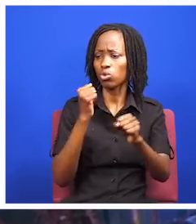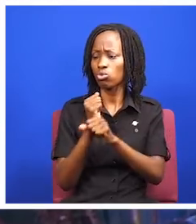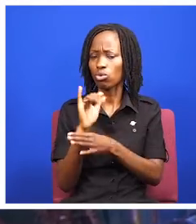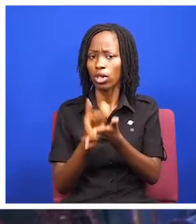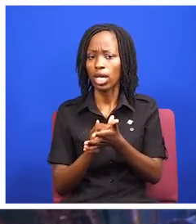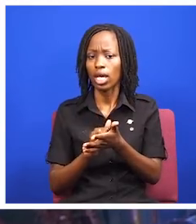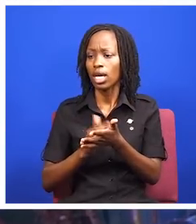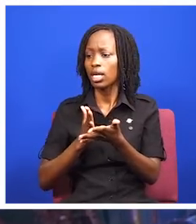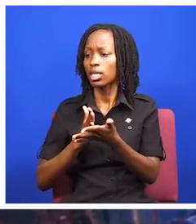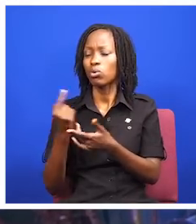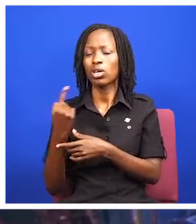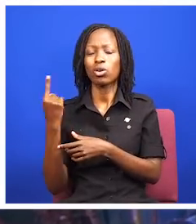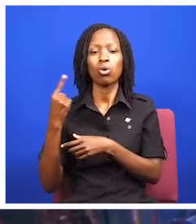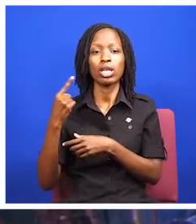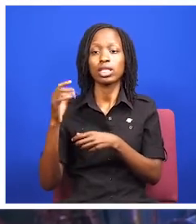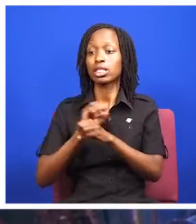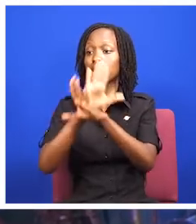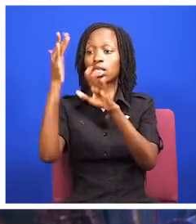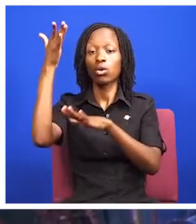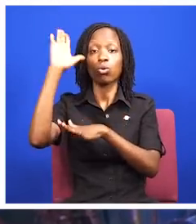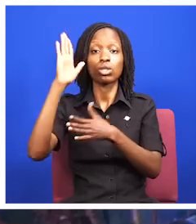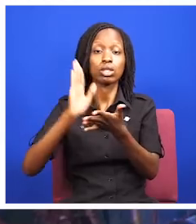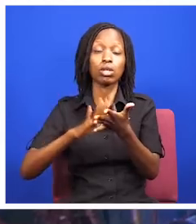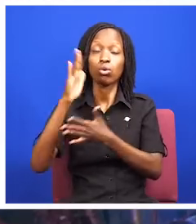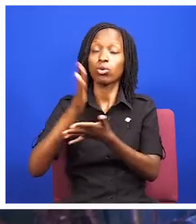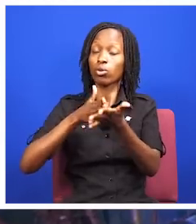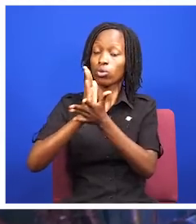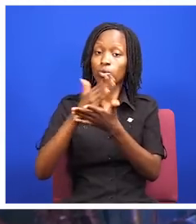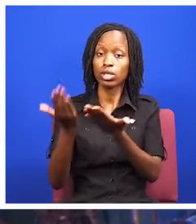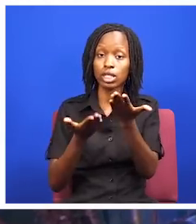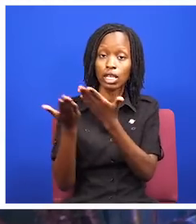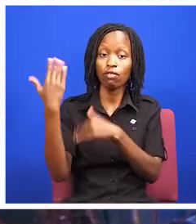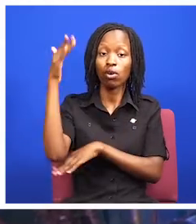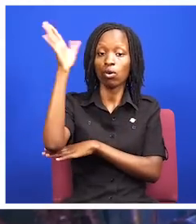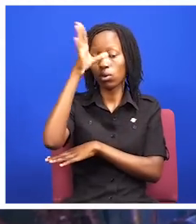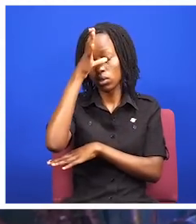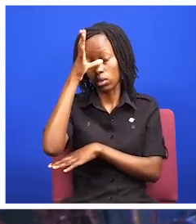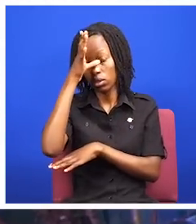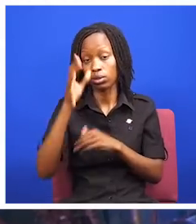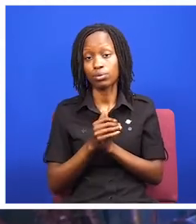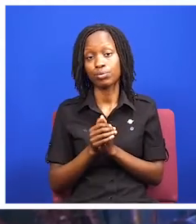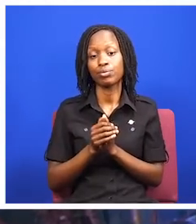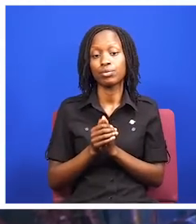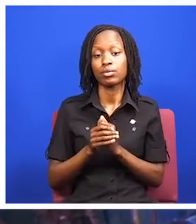we do that? We can only radiate God's glory through serving Him, through